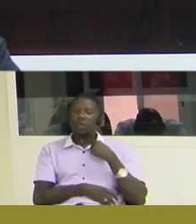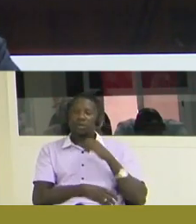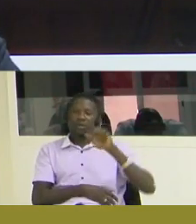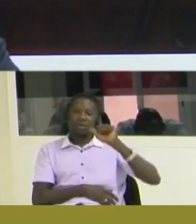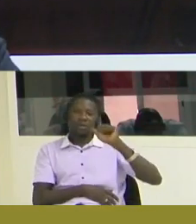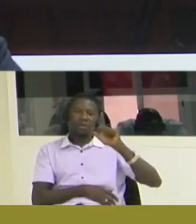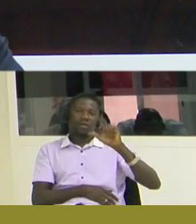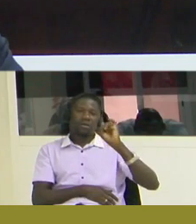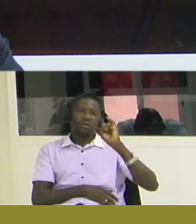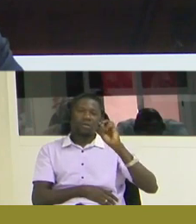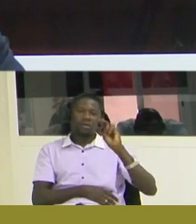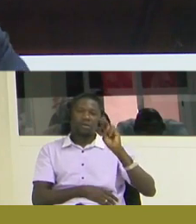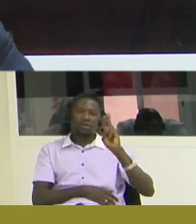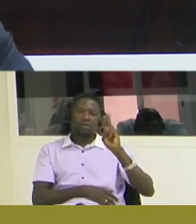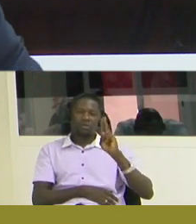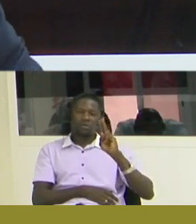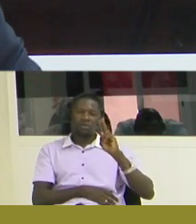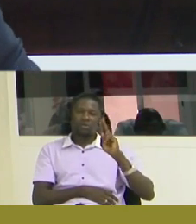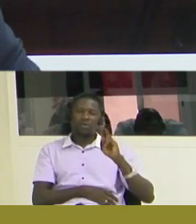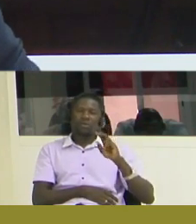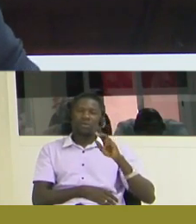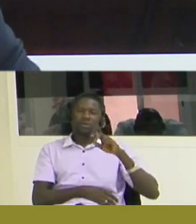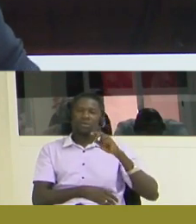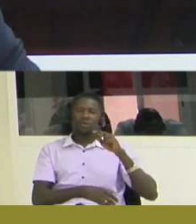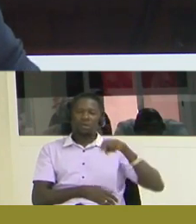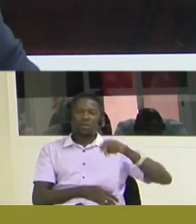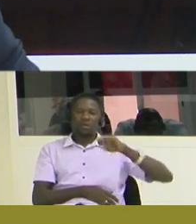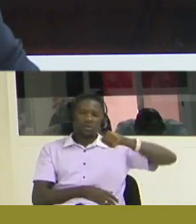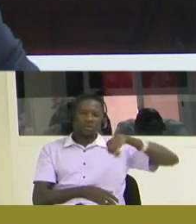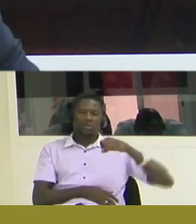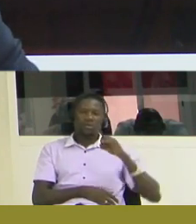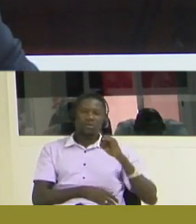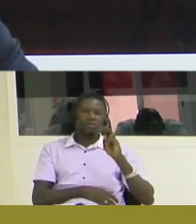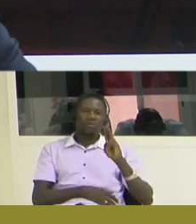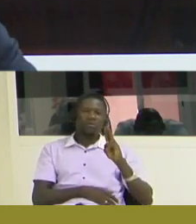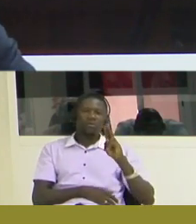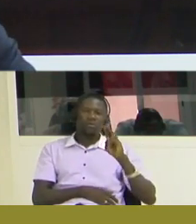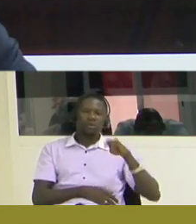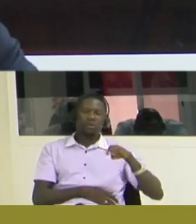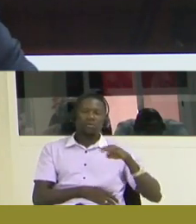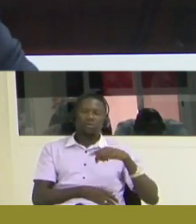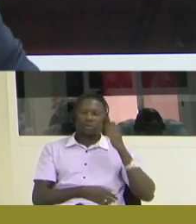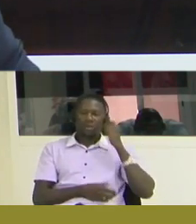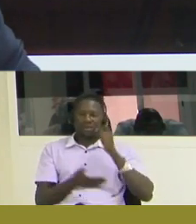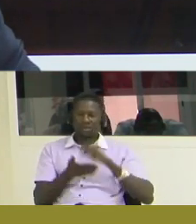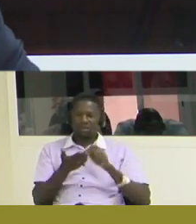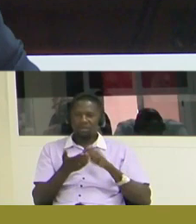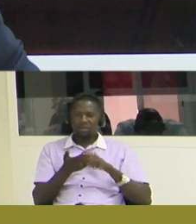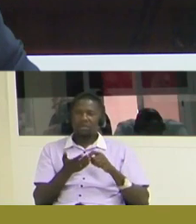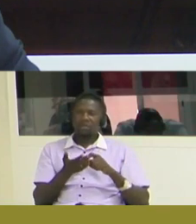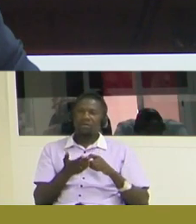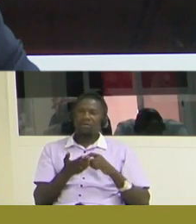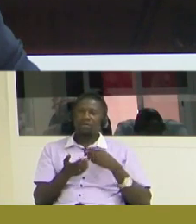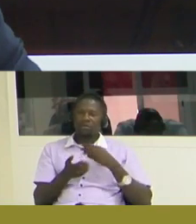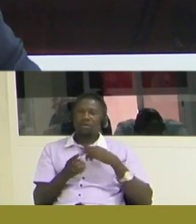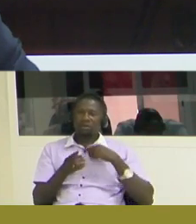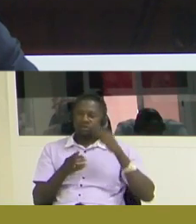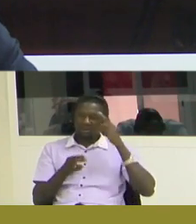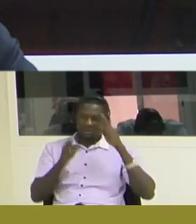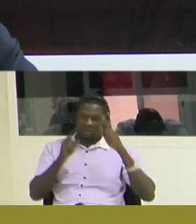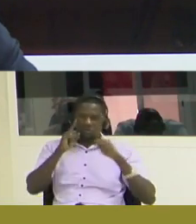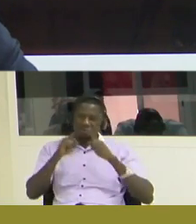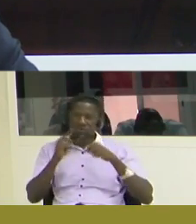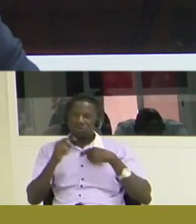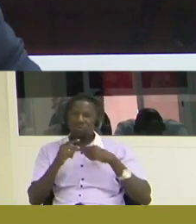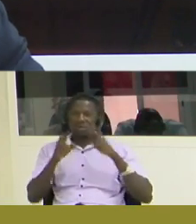Secretary General we had discussions on how to approach Jaime to return his properties and allow